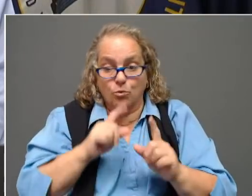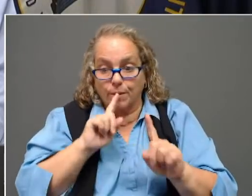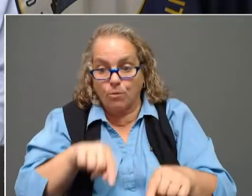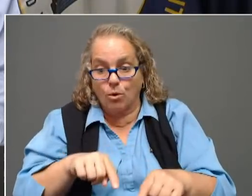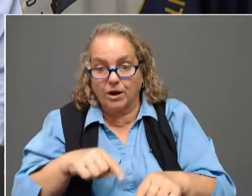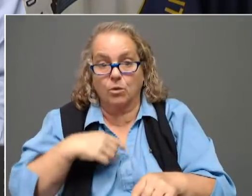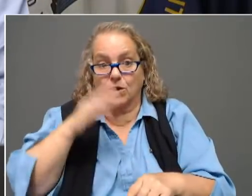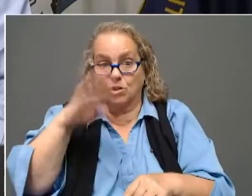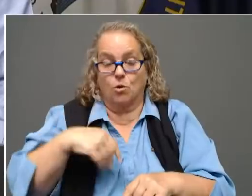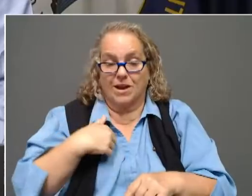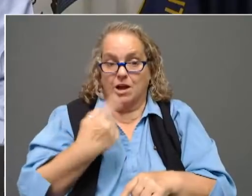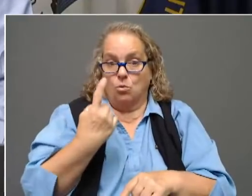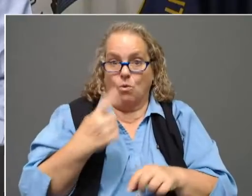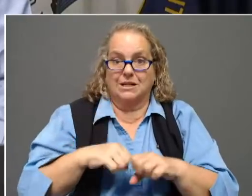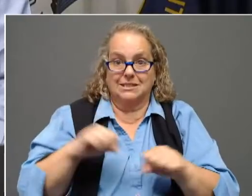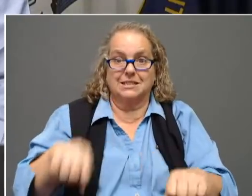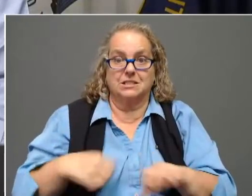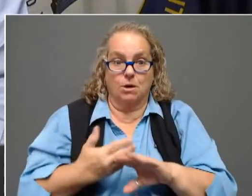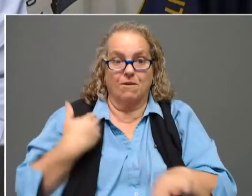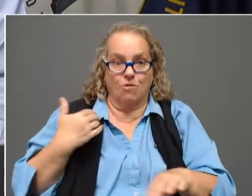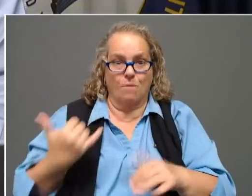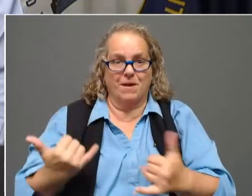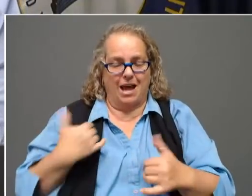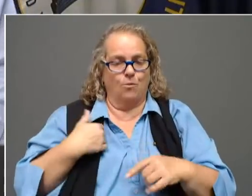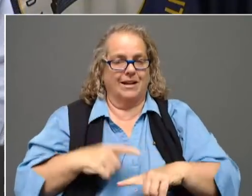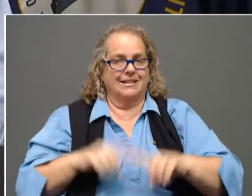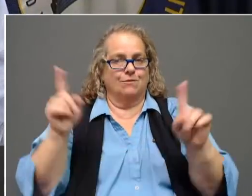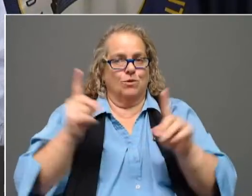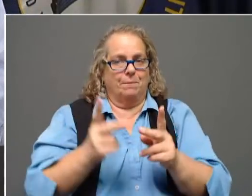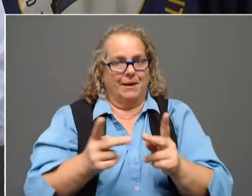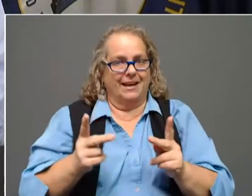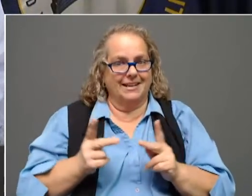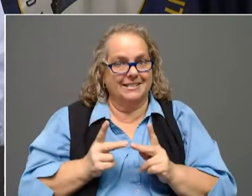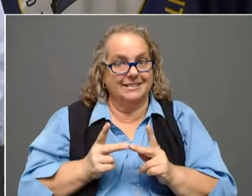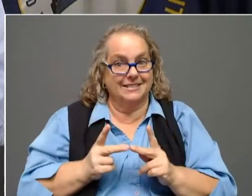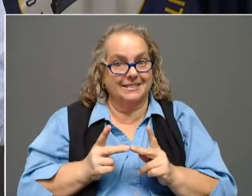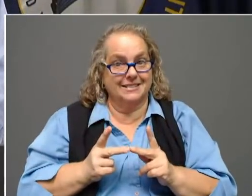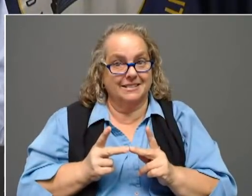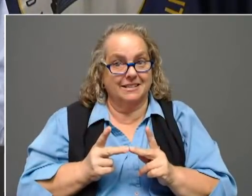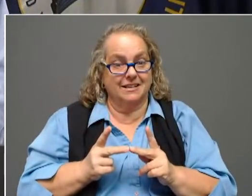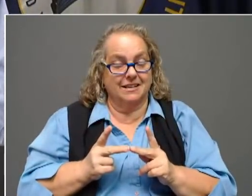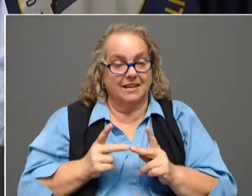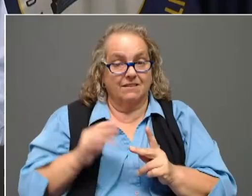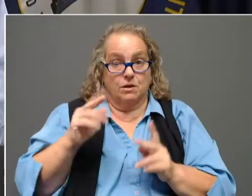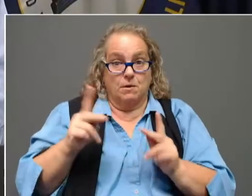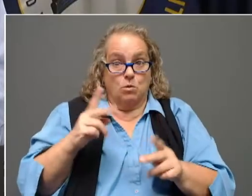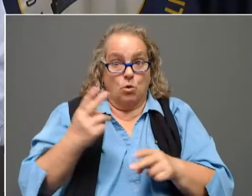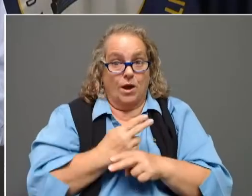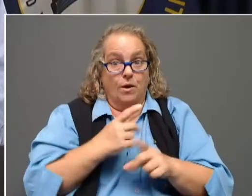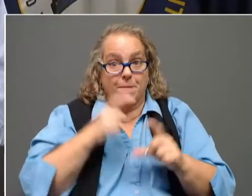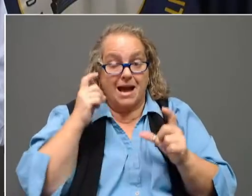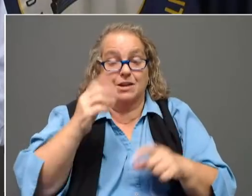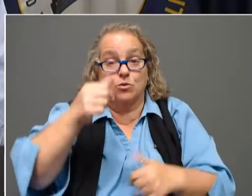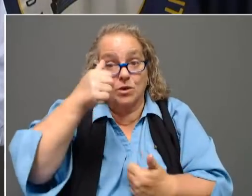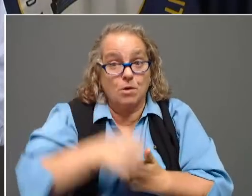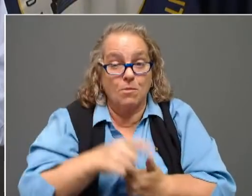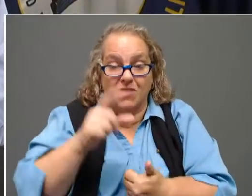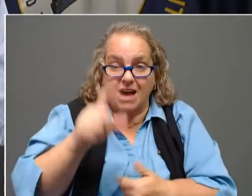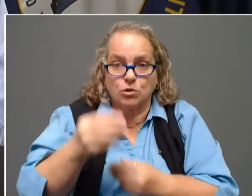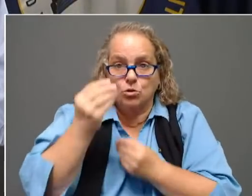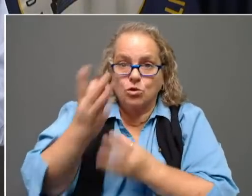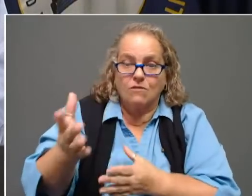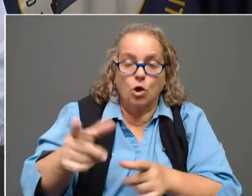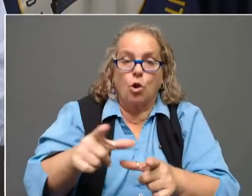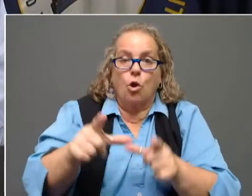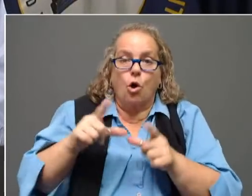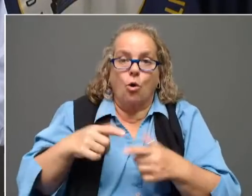system before, but again, we're in a different place, especially if individuals wear masks. And remember, they have to notify the local health department.